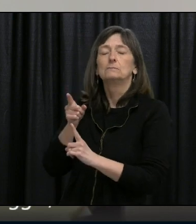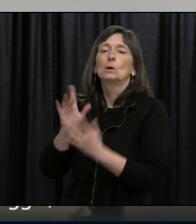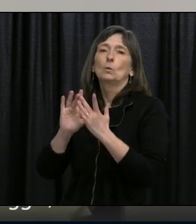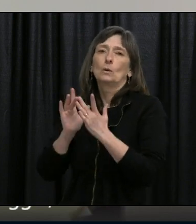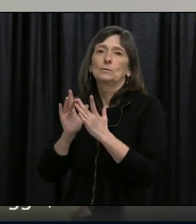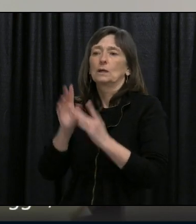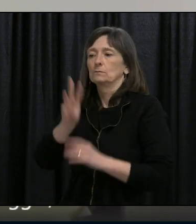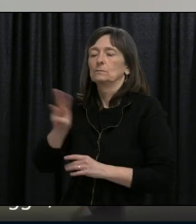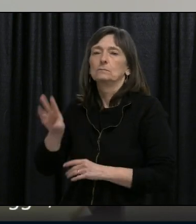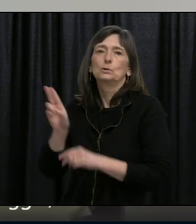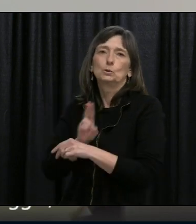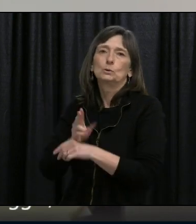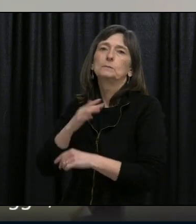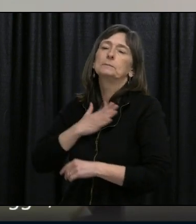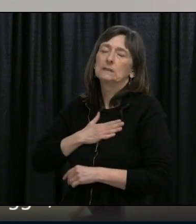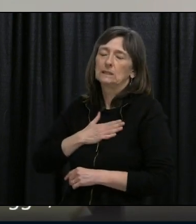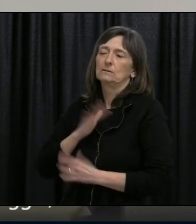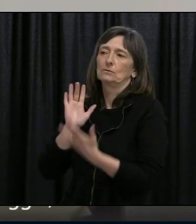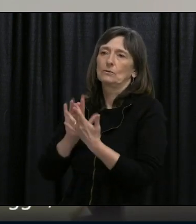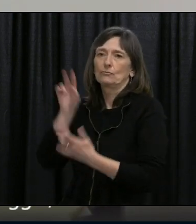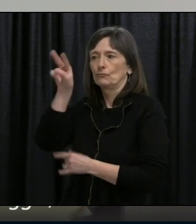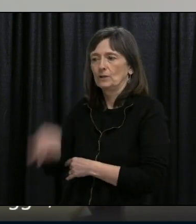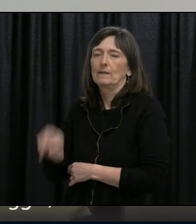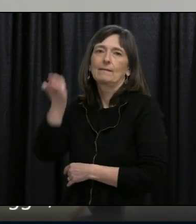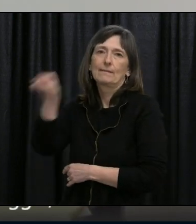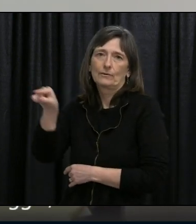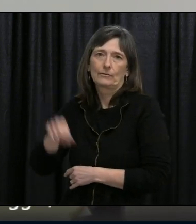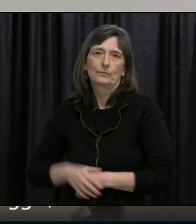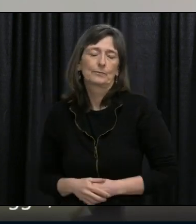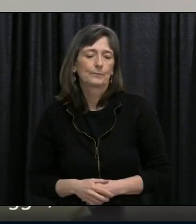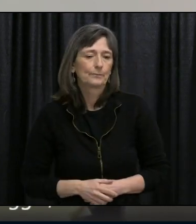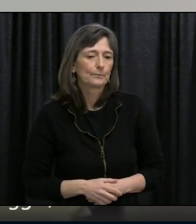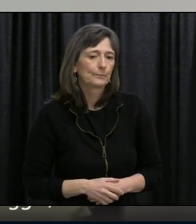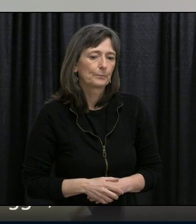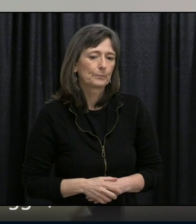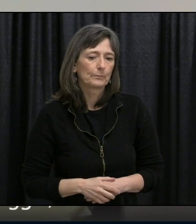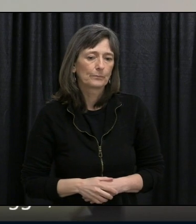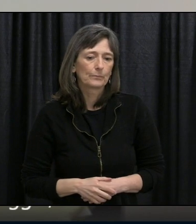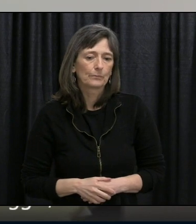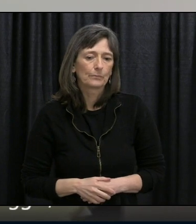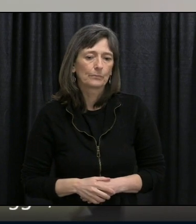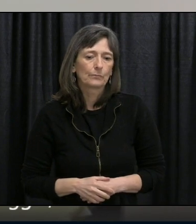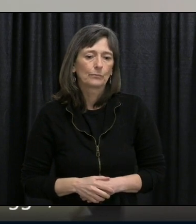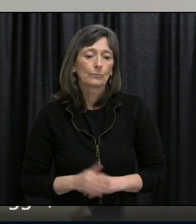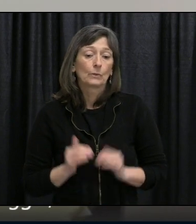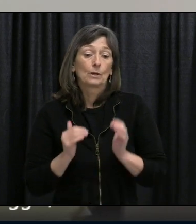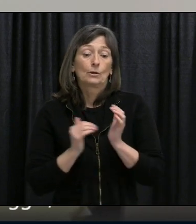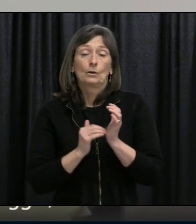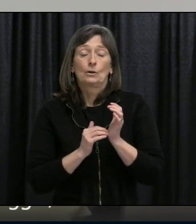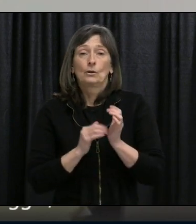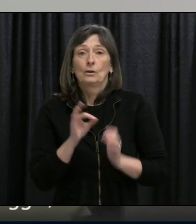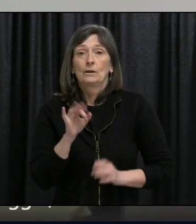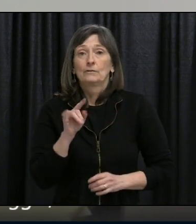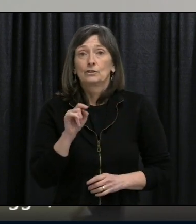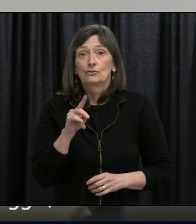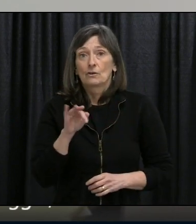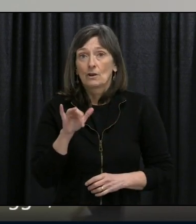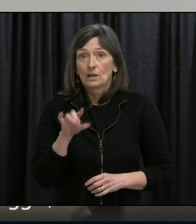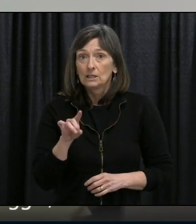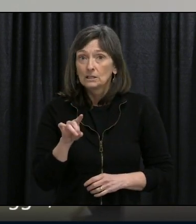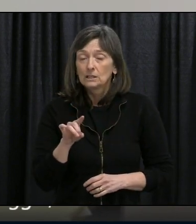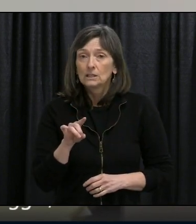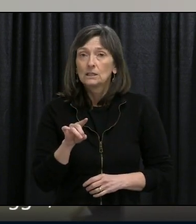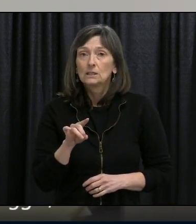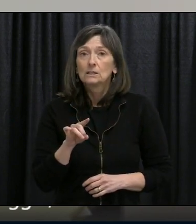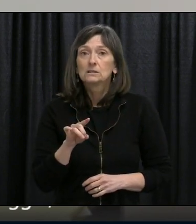COVID and our responses to COVID. Dr. Fitzgerald has mentioned the increase in the